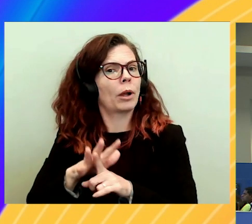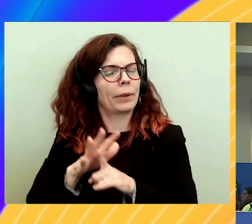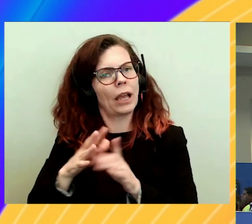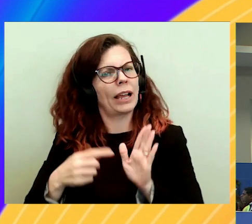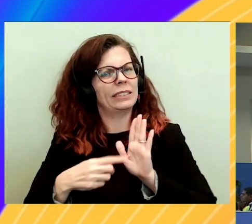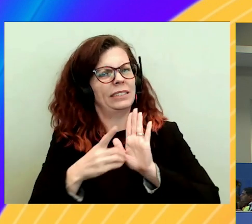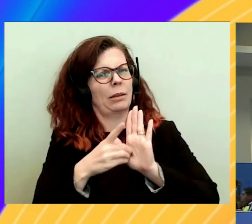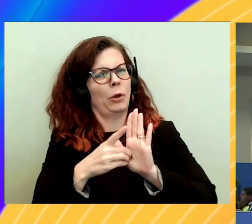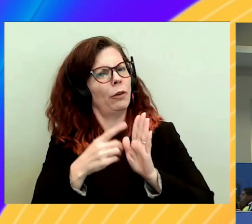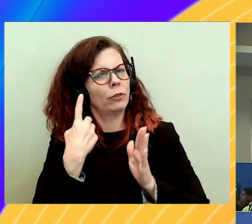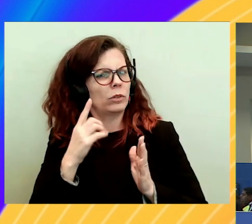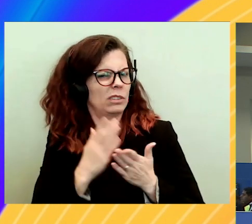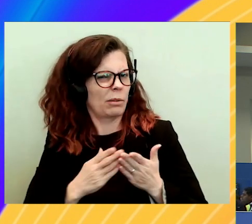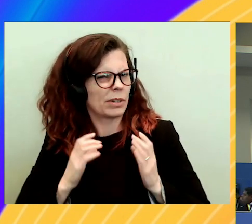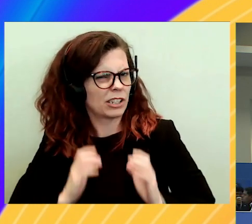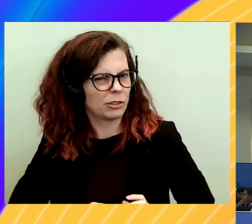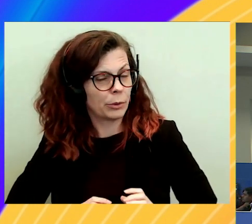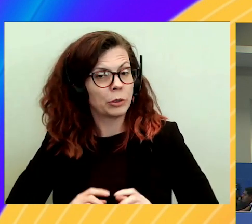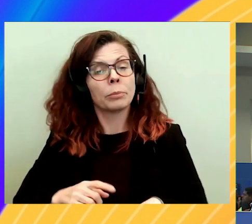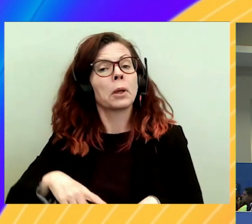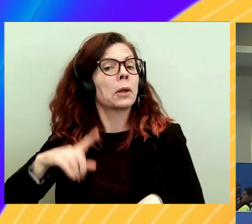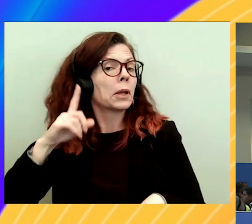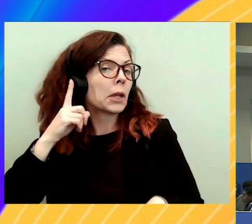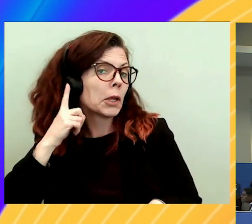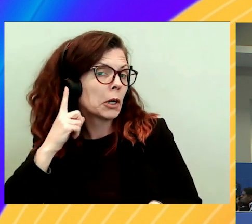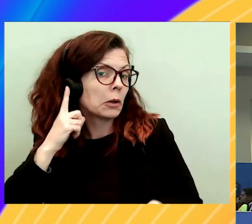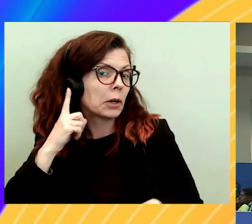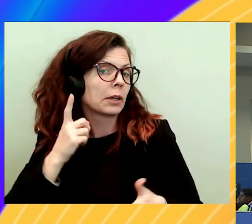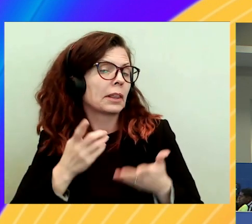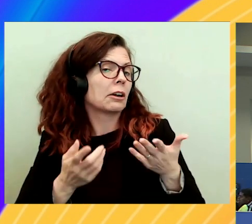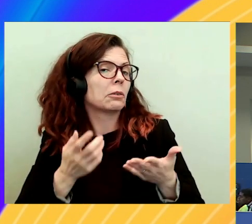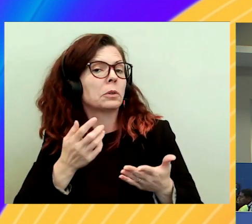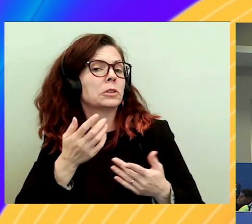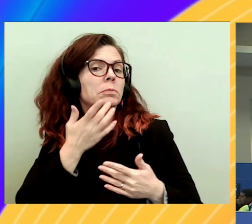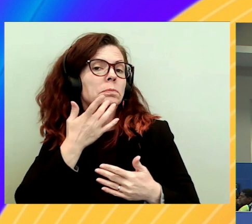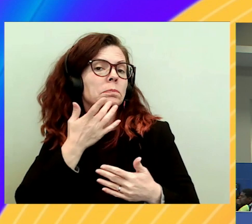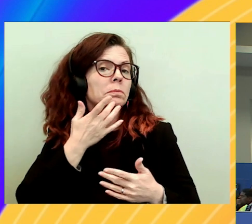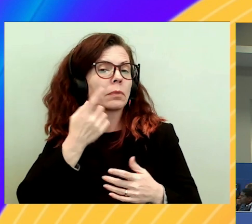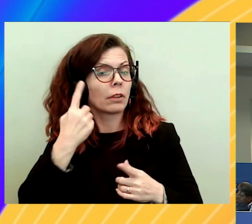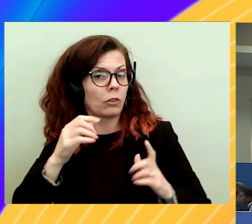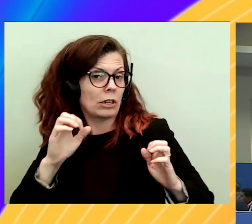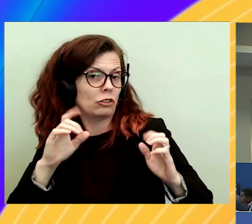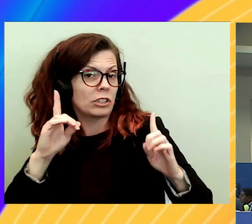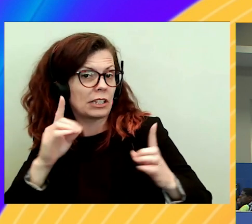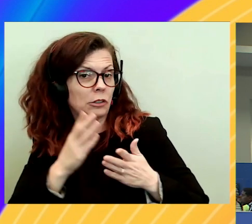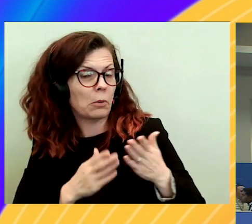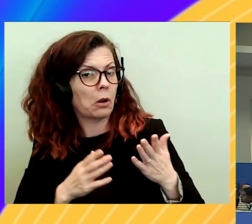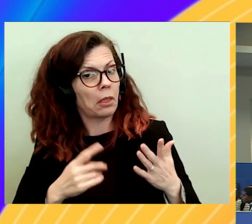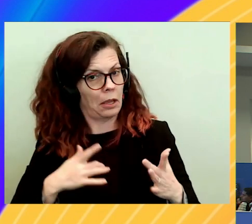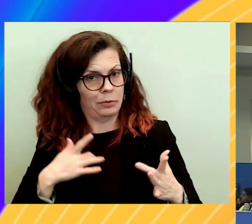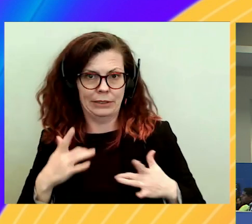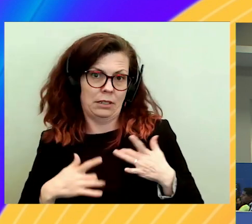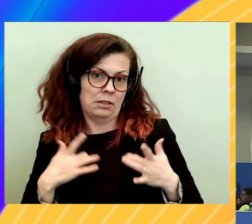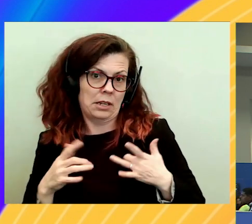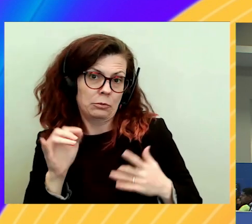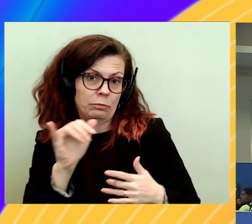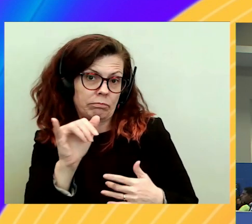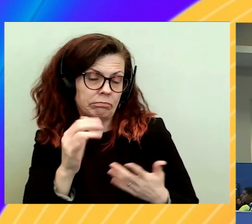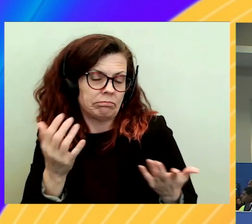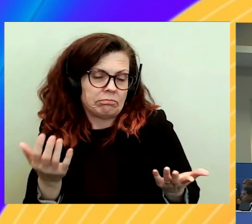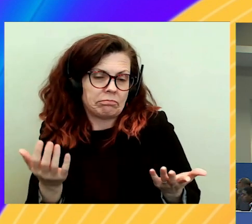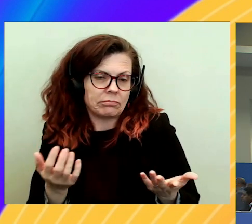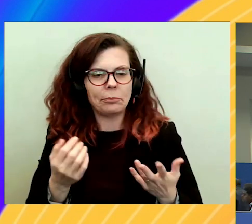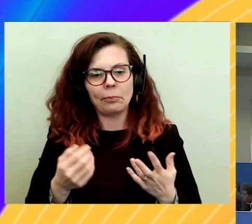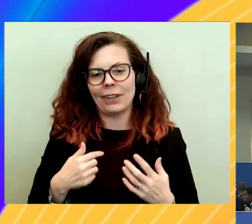but hearing that there is a flavor of it for the education segment was really exciting. So that's what